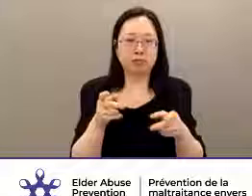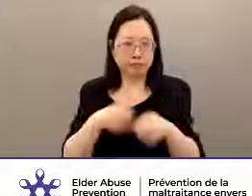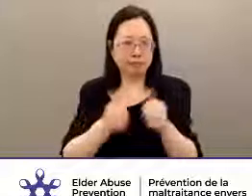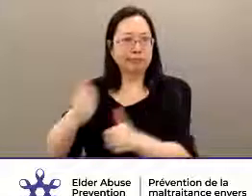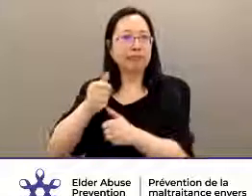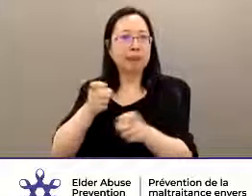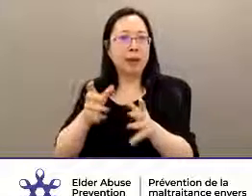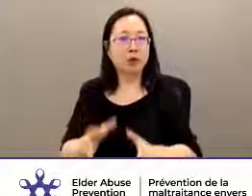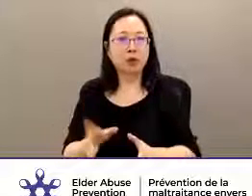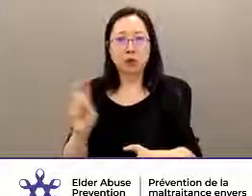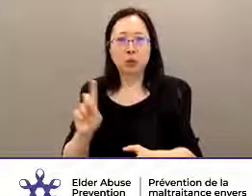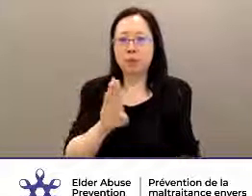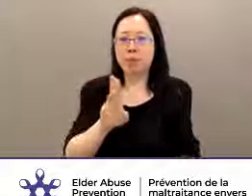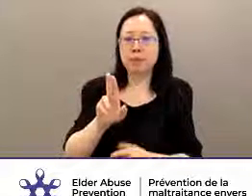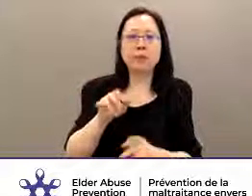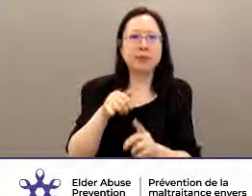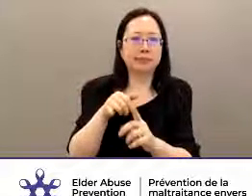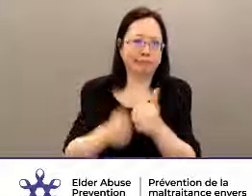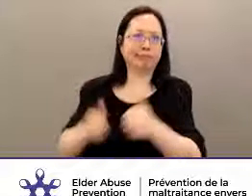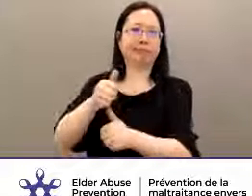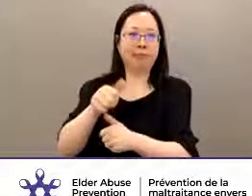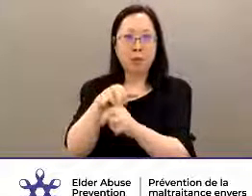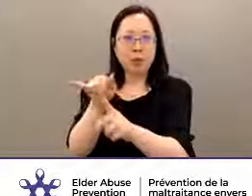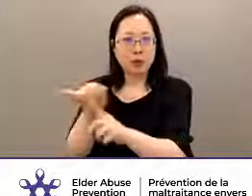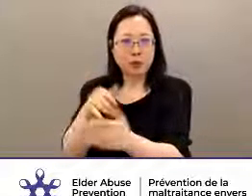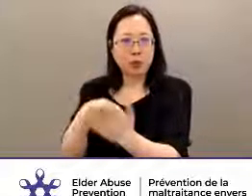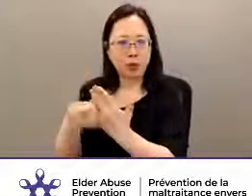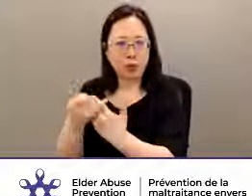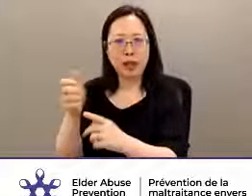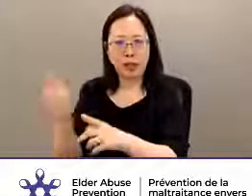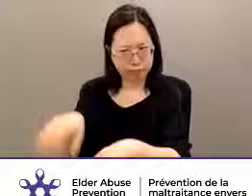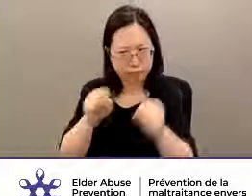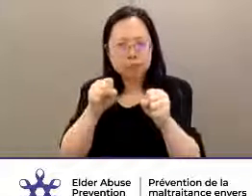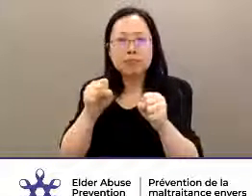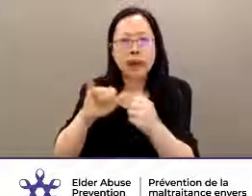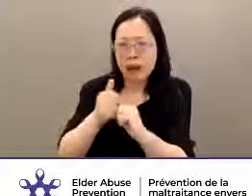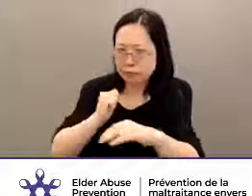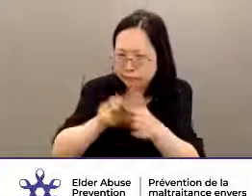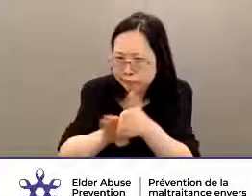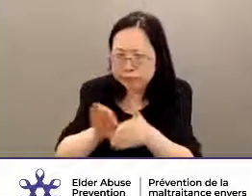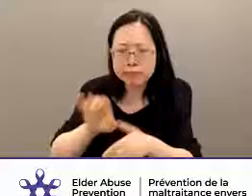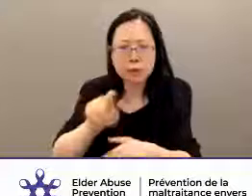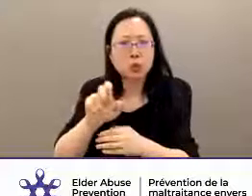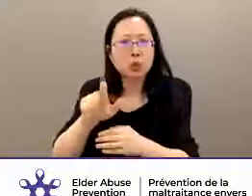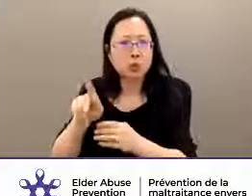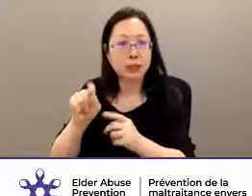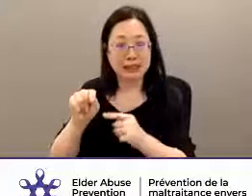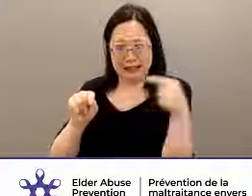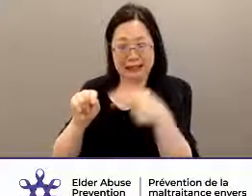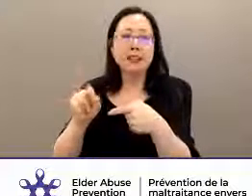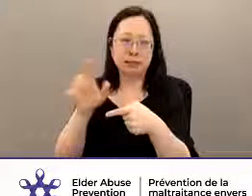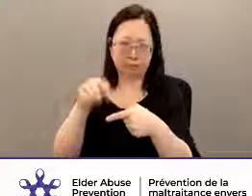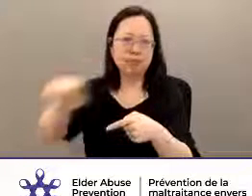Project and took a lead in developing the Anti-Bullying Toolkit, which you all will have access to. And after